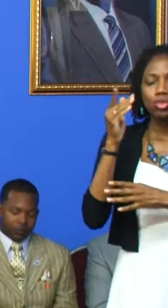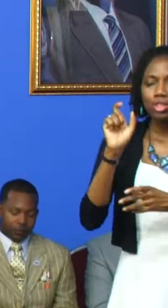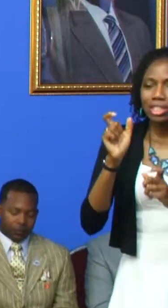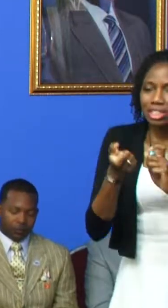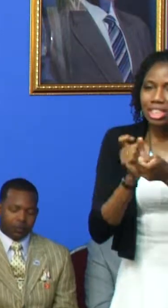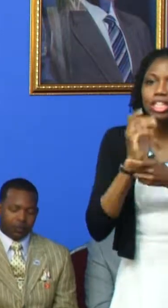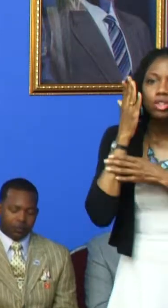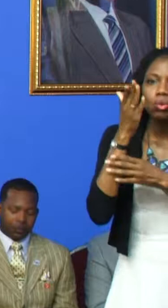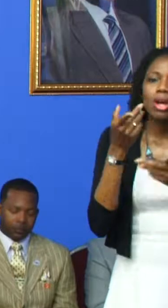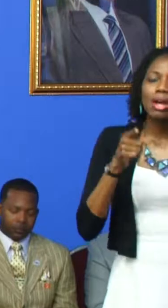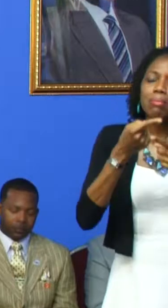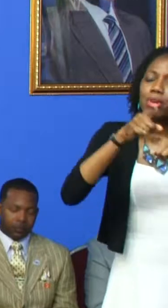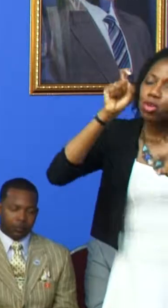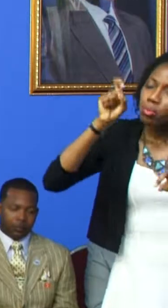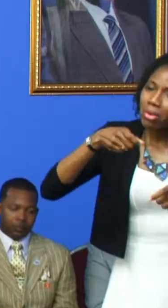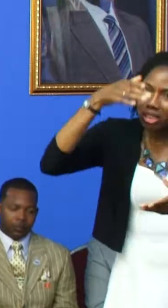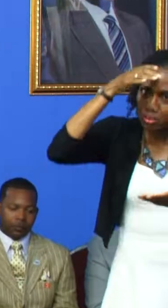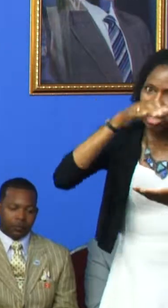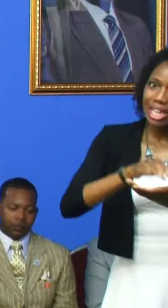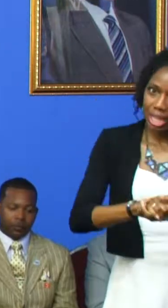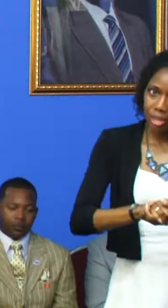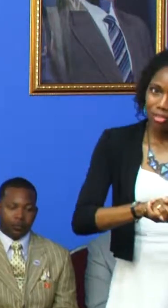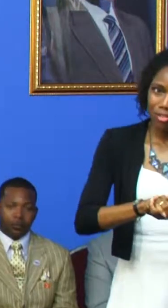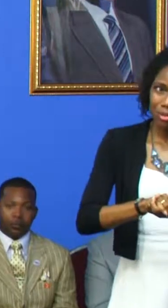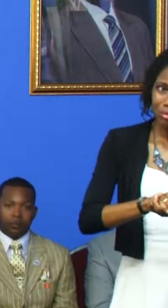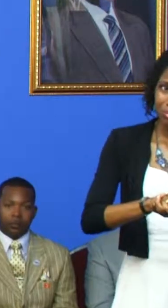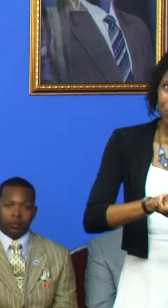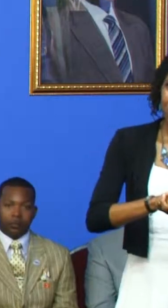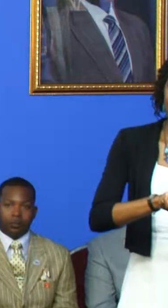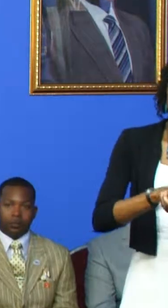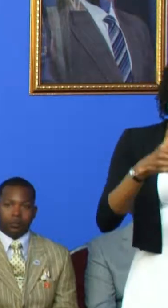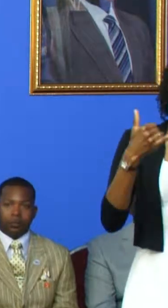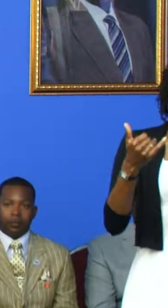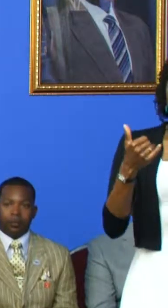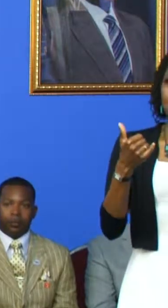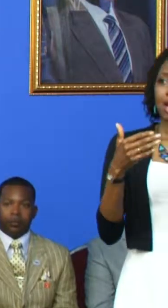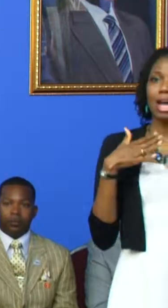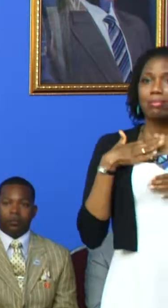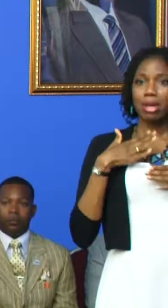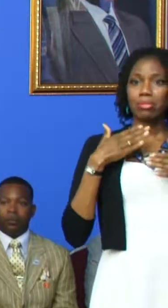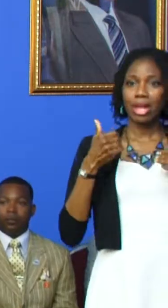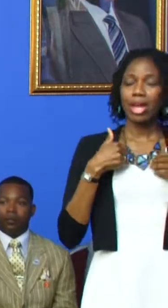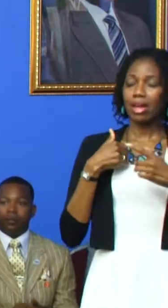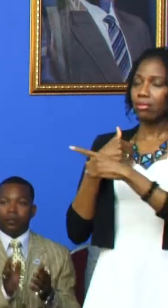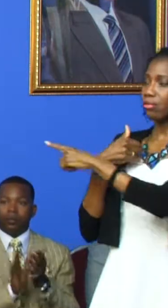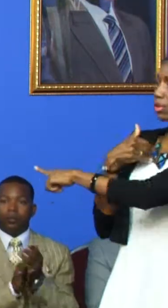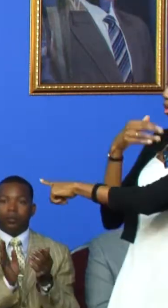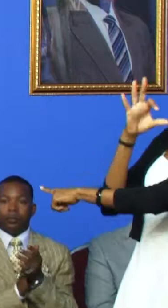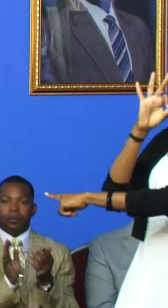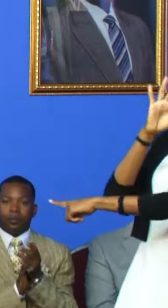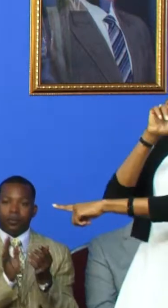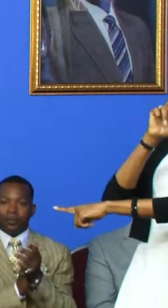that change. Very glad this morning to have with us, give a hand, Dr. Lenora Falani.